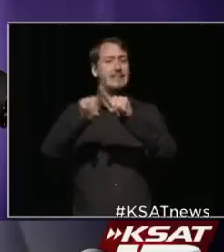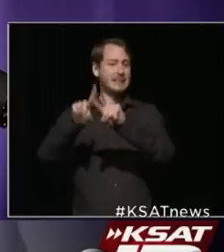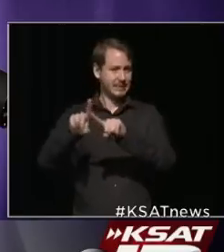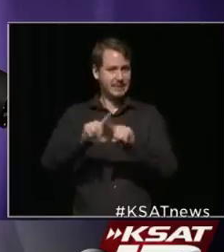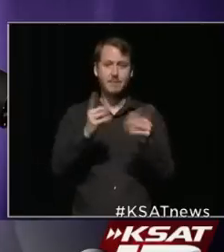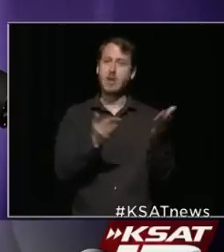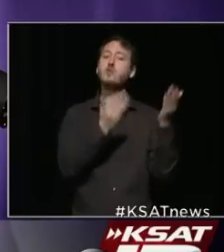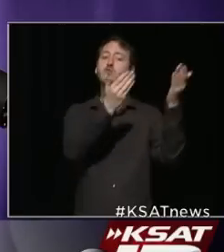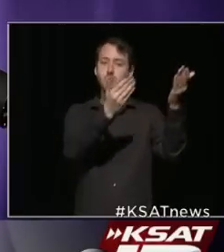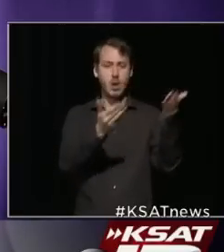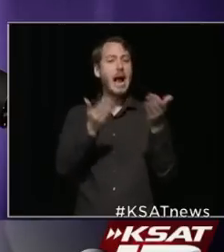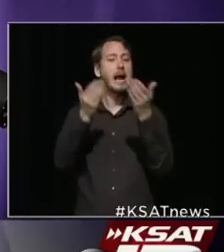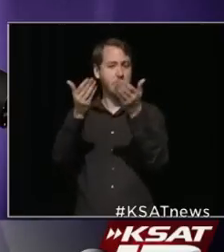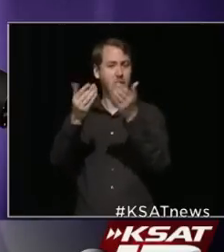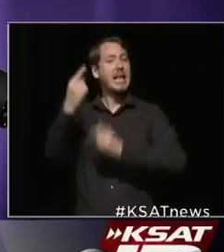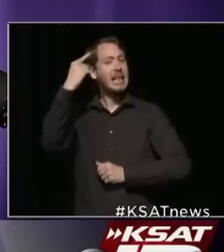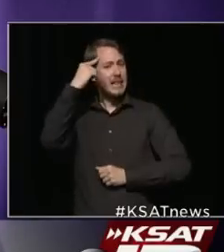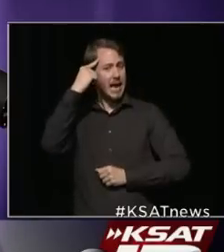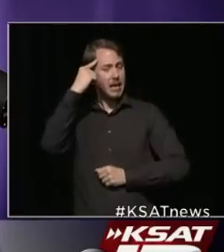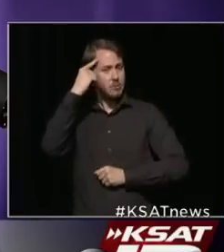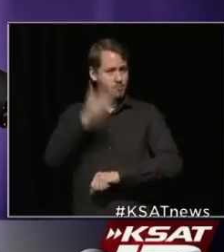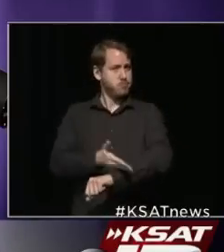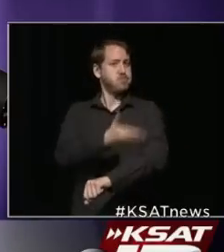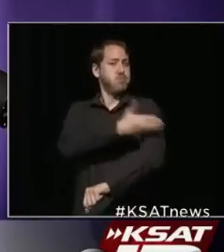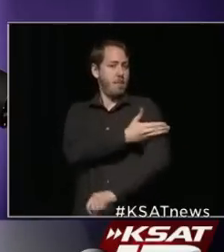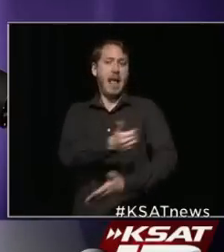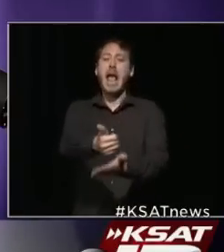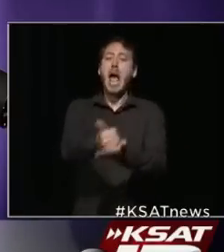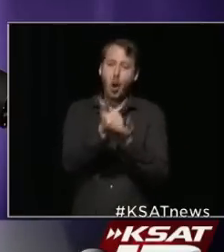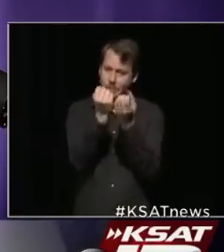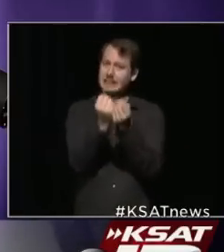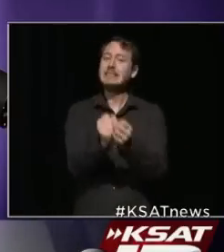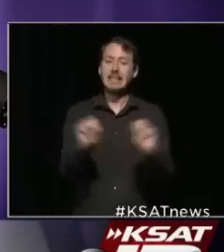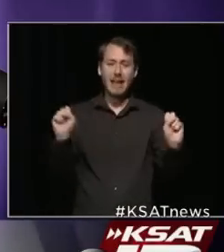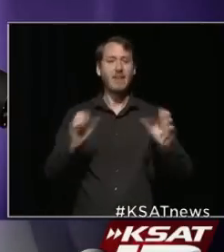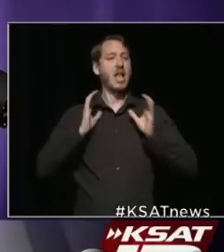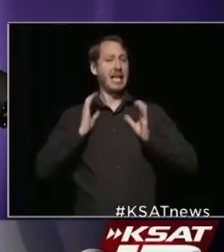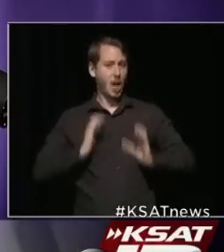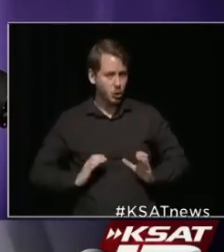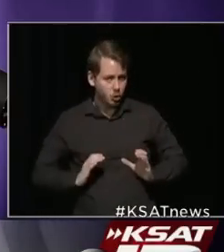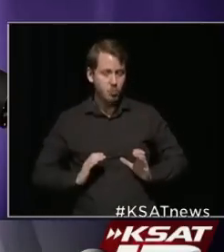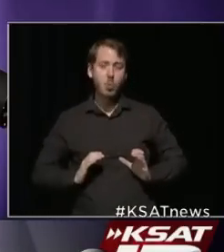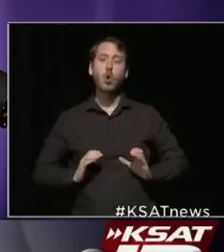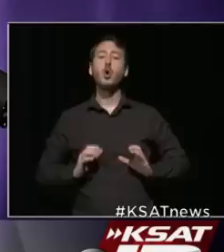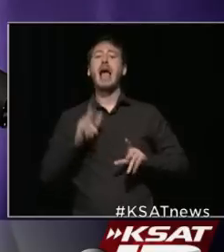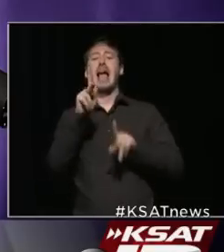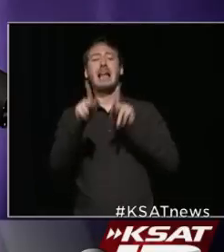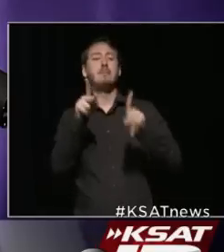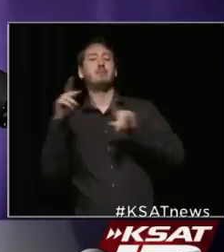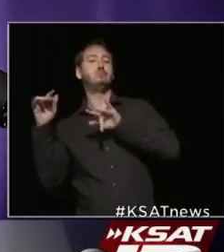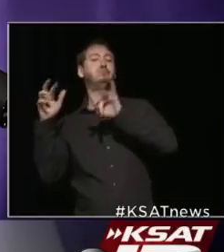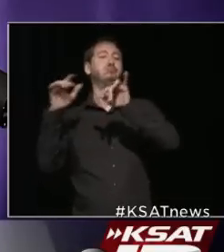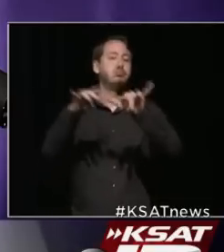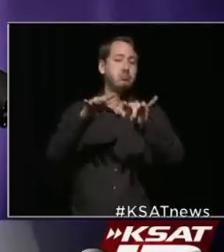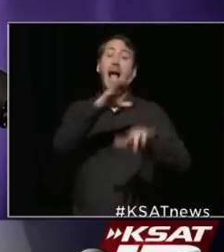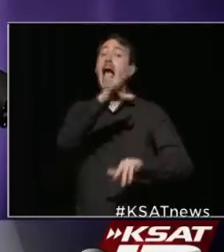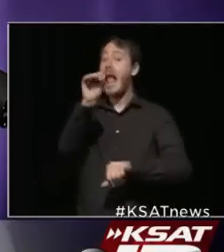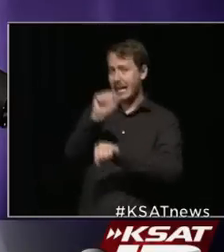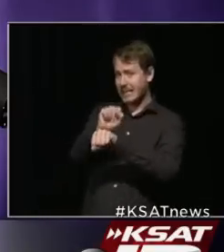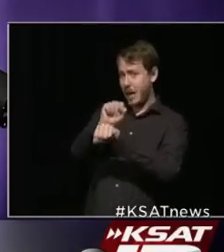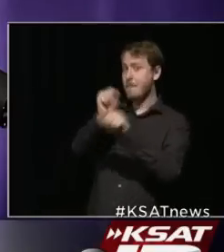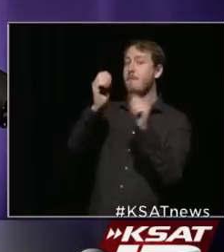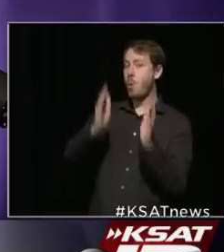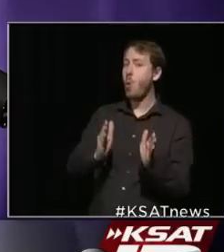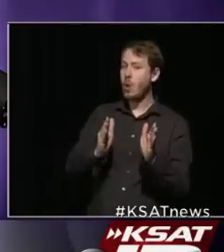recommendations that they think are important to for the safety of their customers in the bar as well as to their employees. These